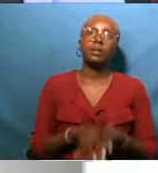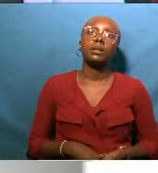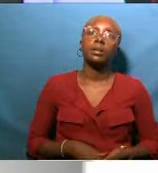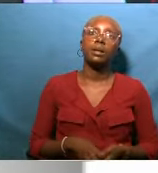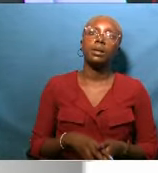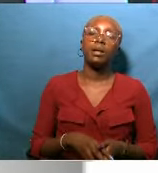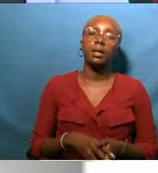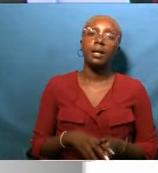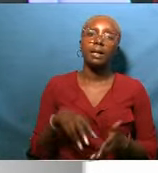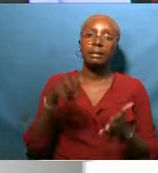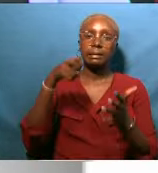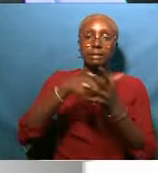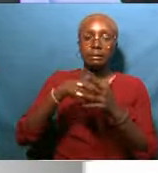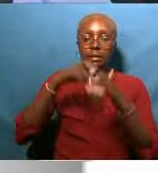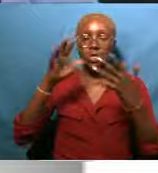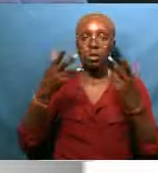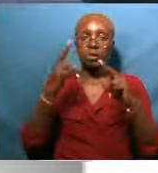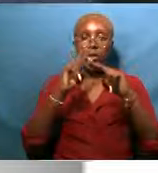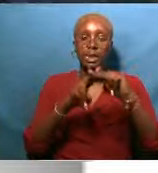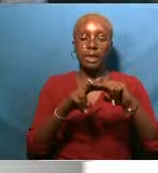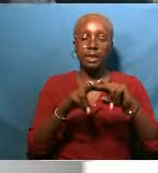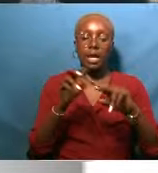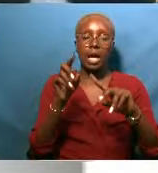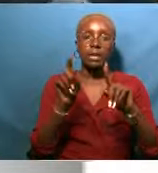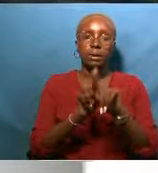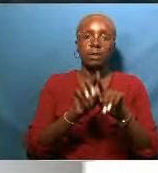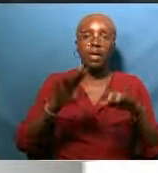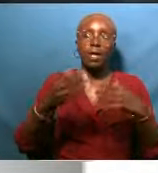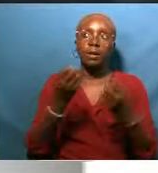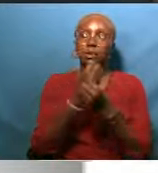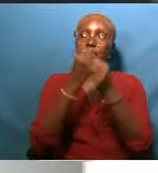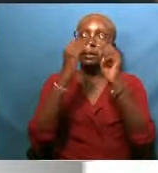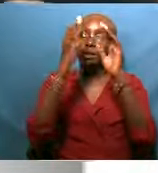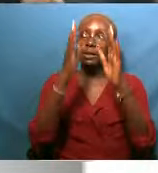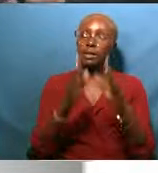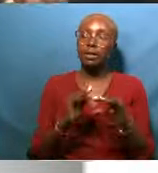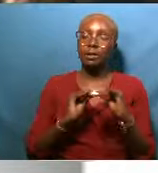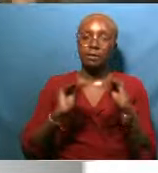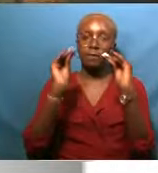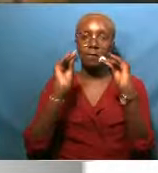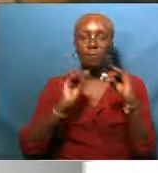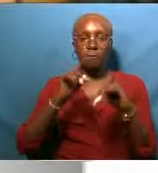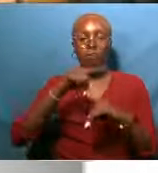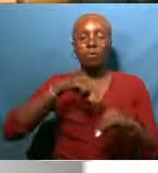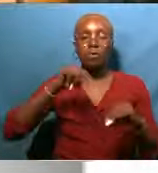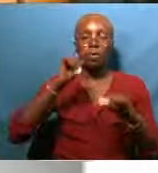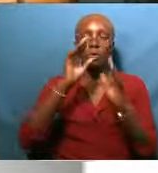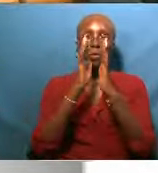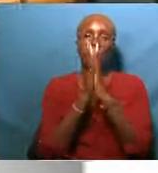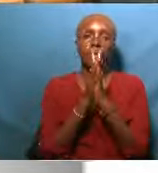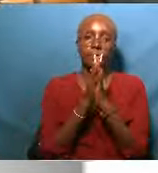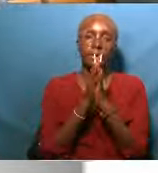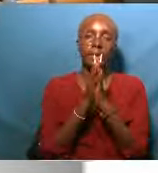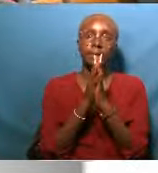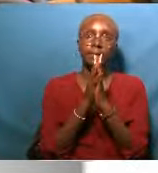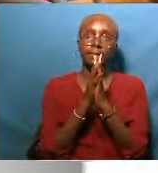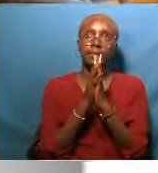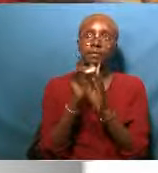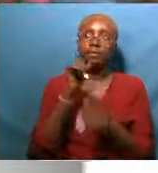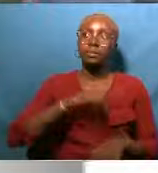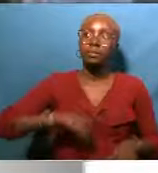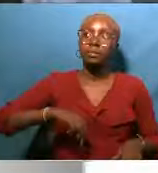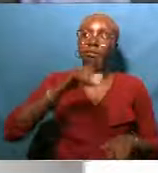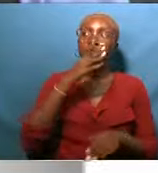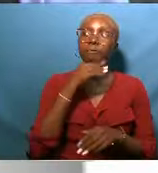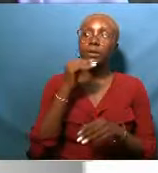Hallelujah. We kneel or sit. And as our Savior taught us, we are bold to pray. Our